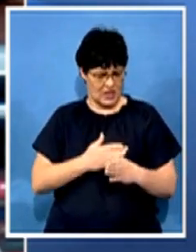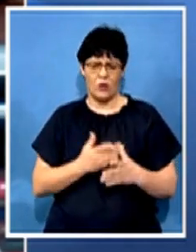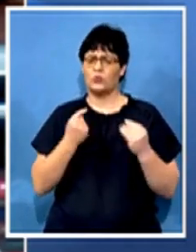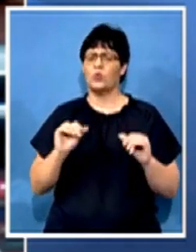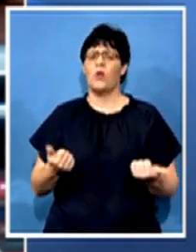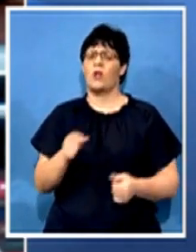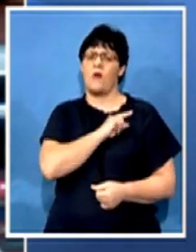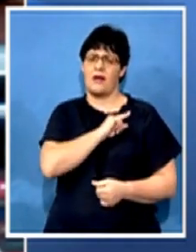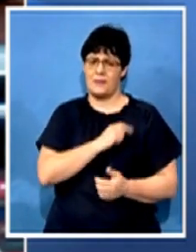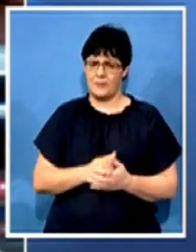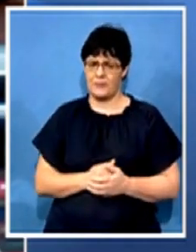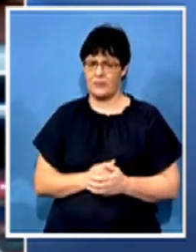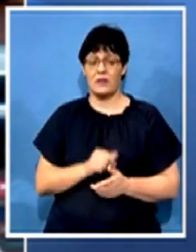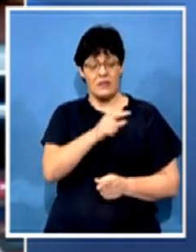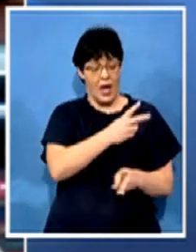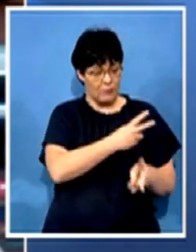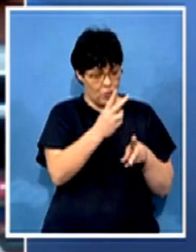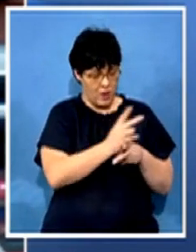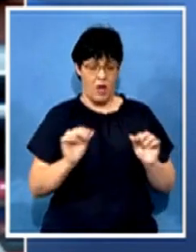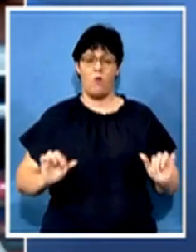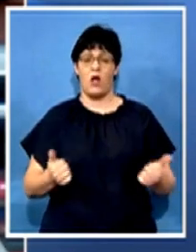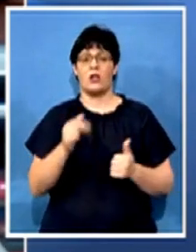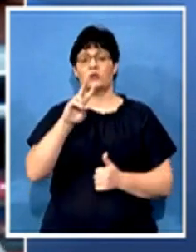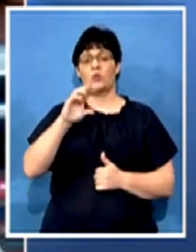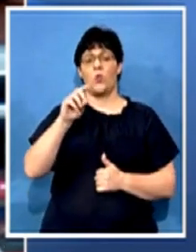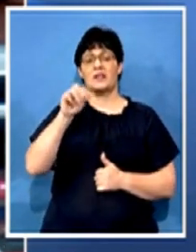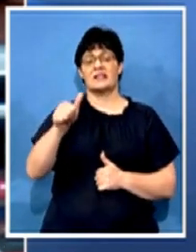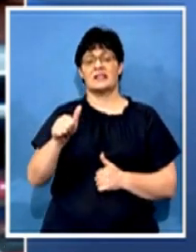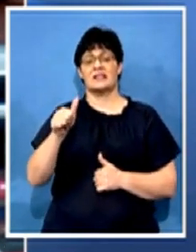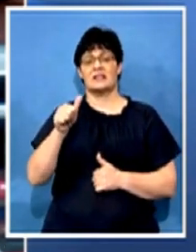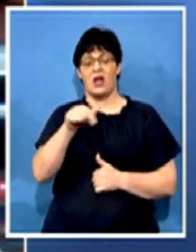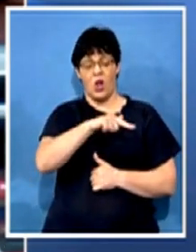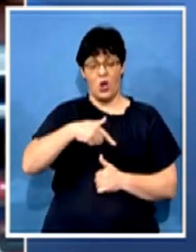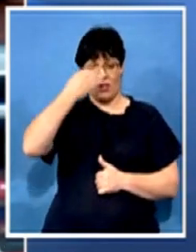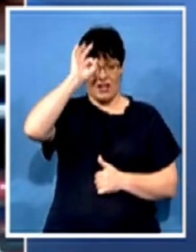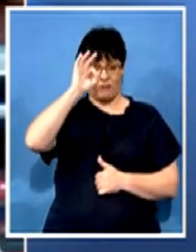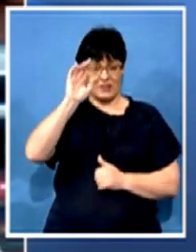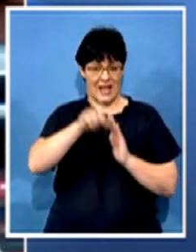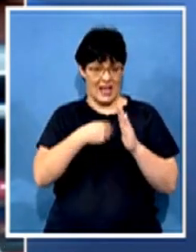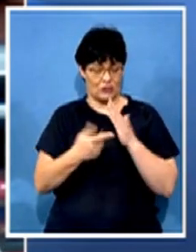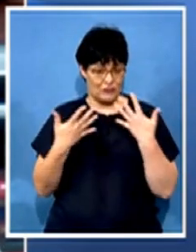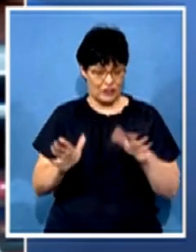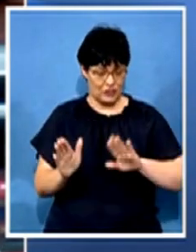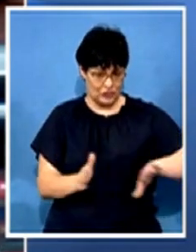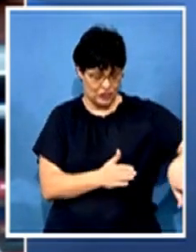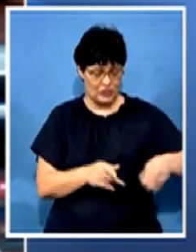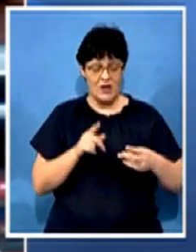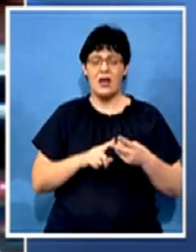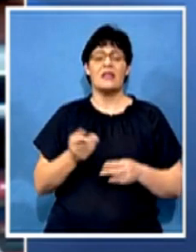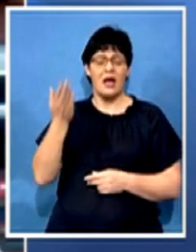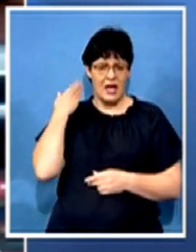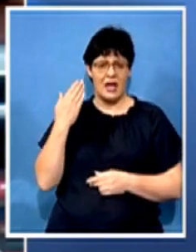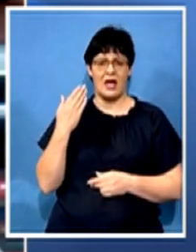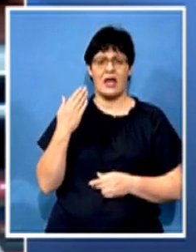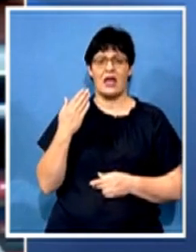for the 2016 local government election. And then, of course, at the time, the NFP did not participate in the election for various